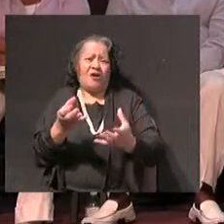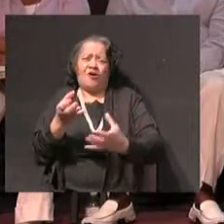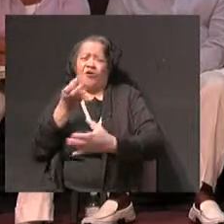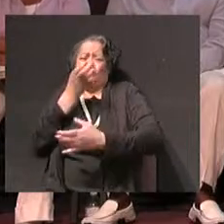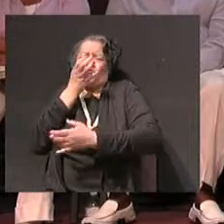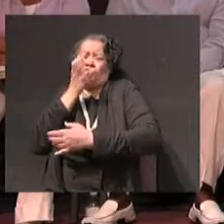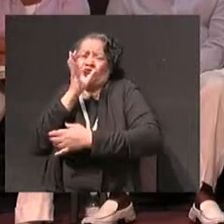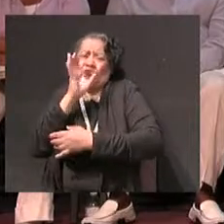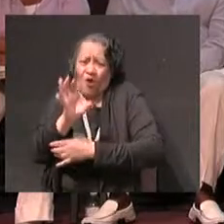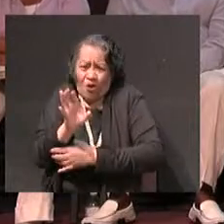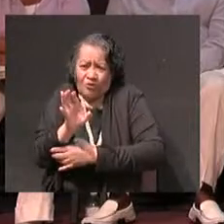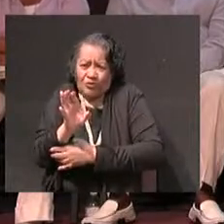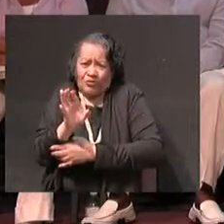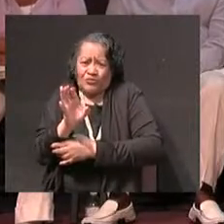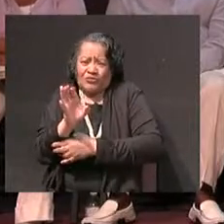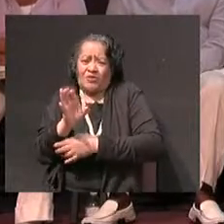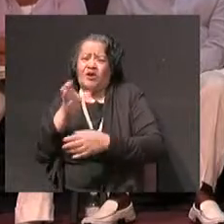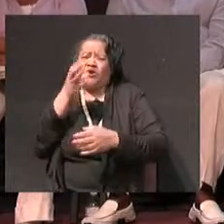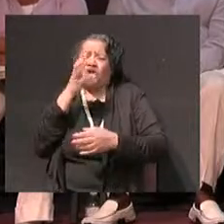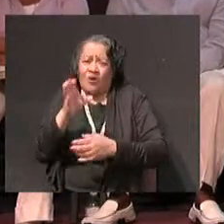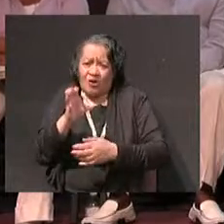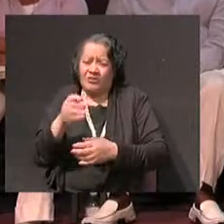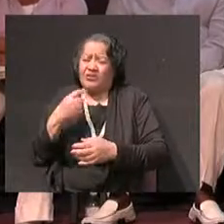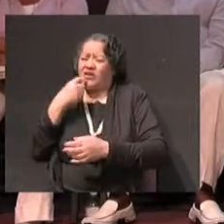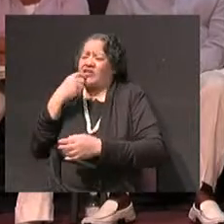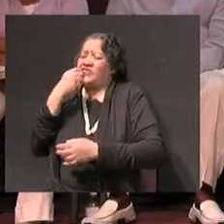clock on somebody.